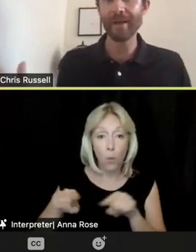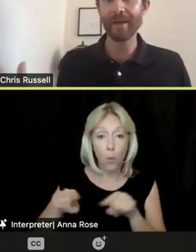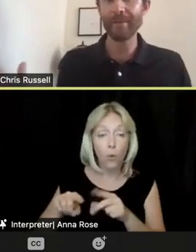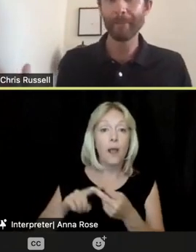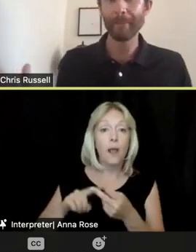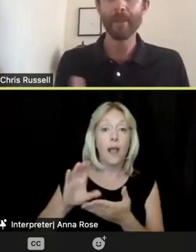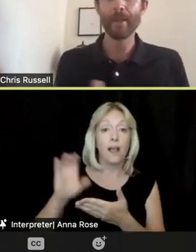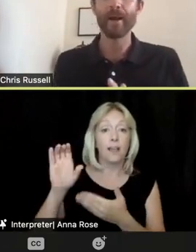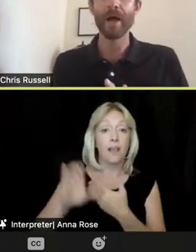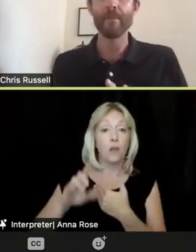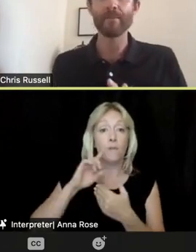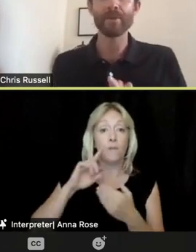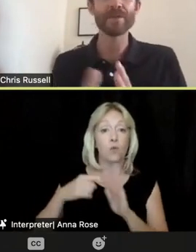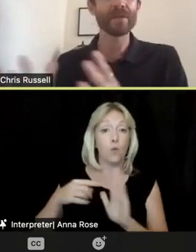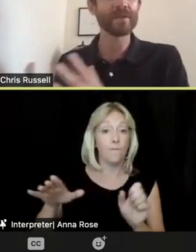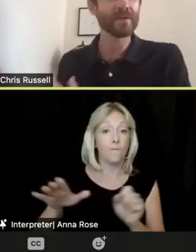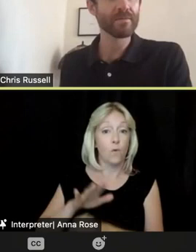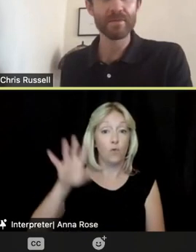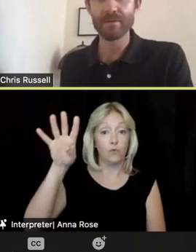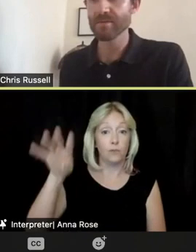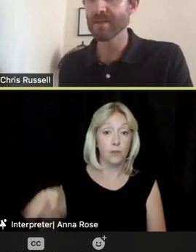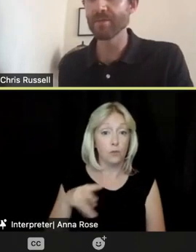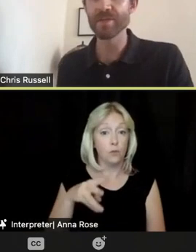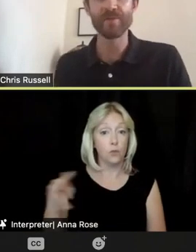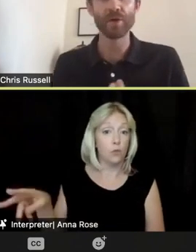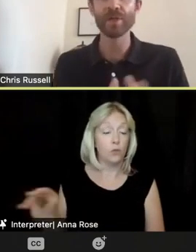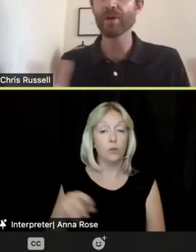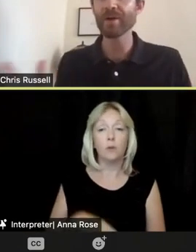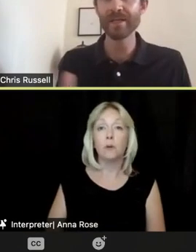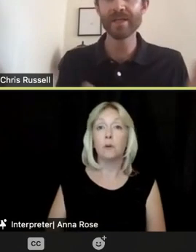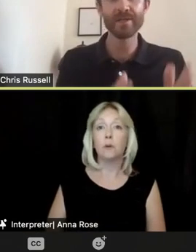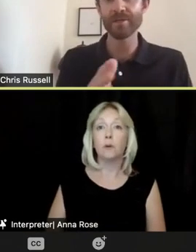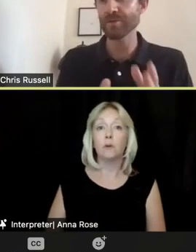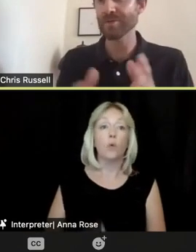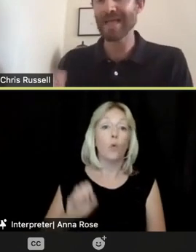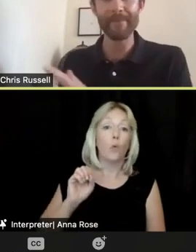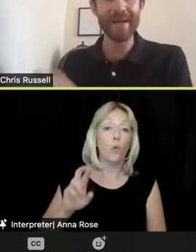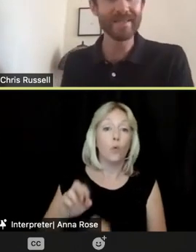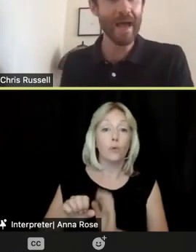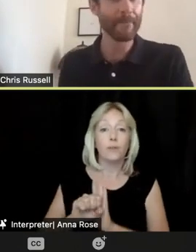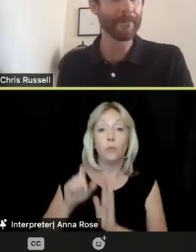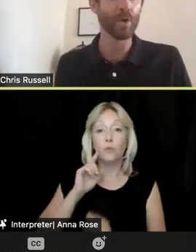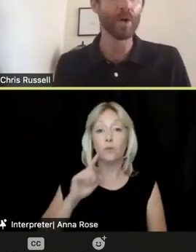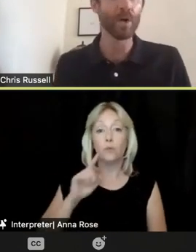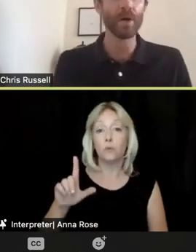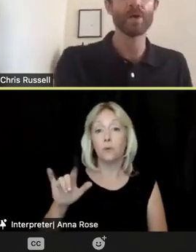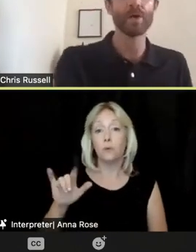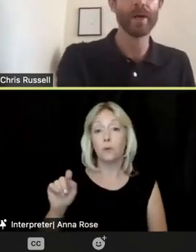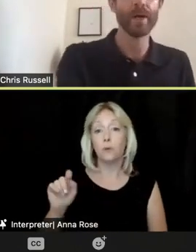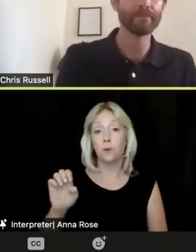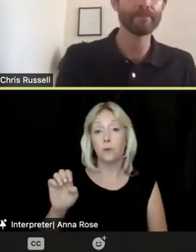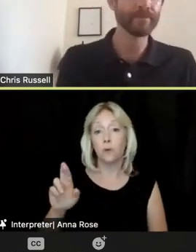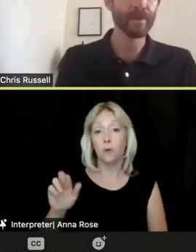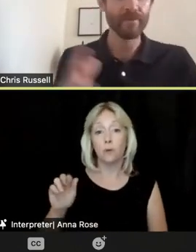whole day, using symbols for literacy to do step-by-step